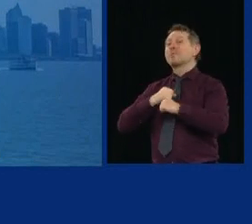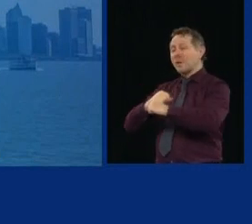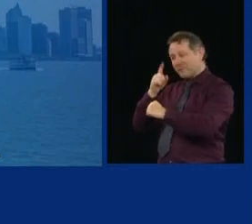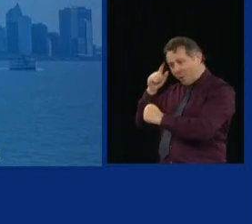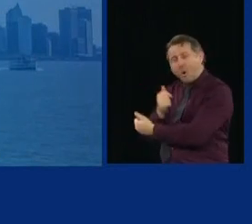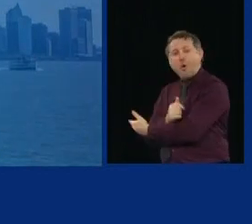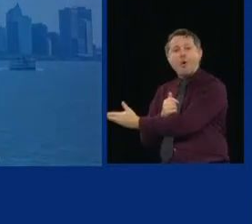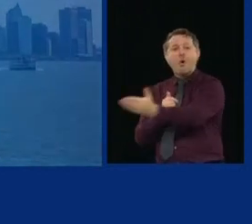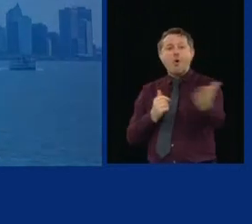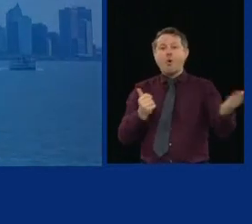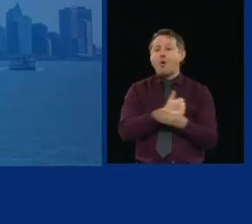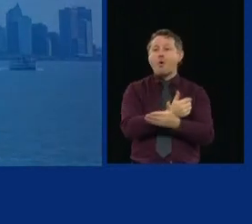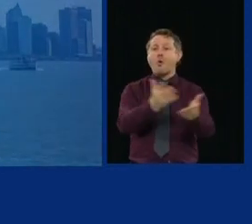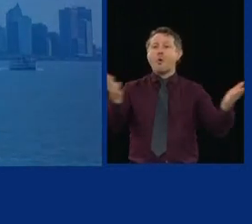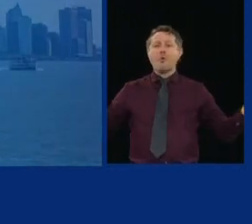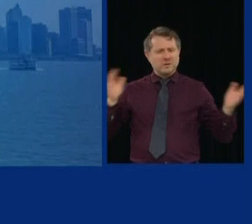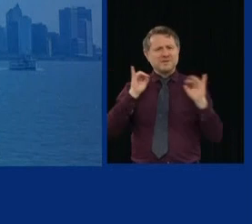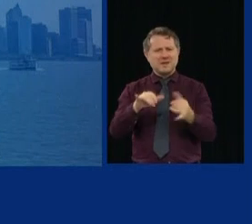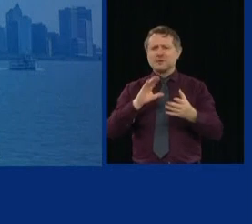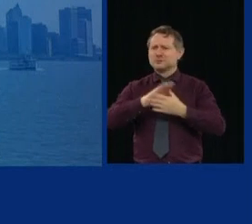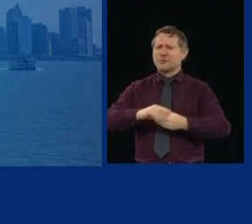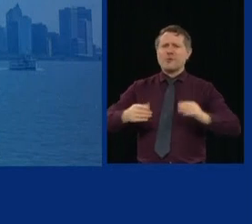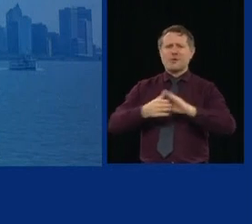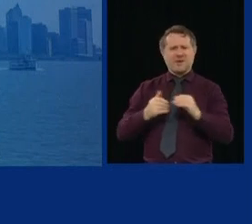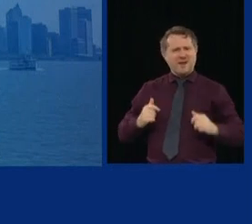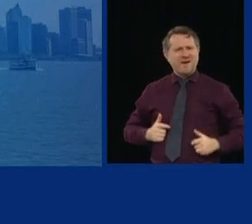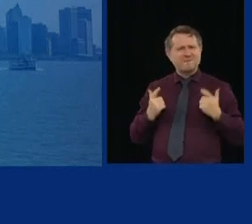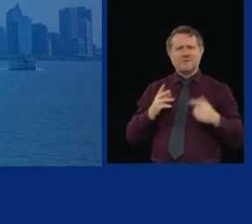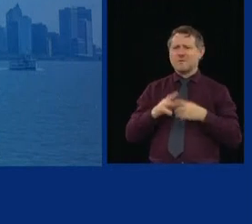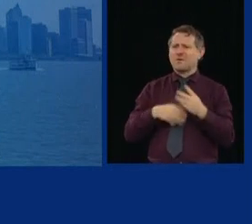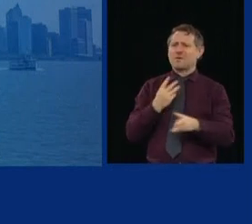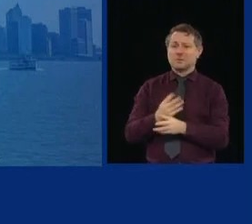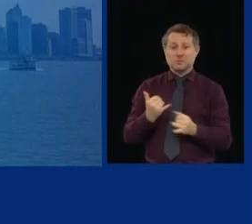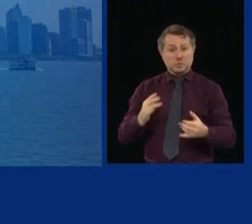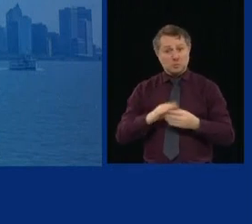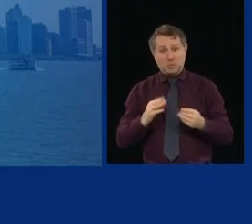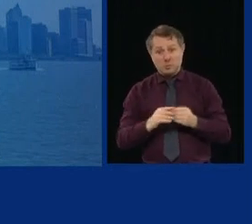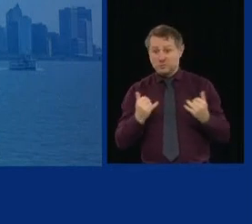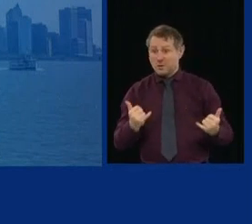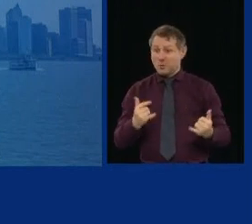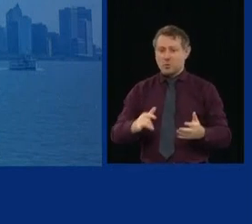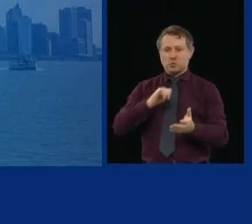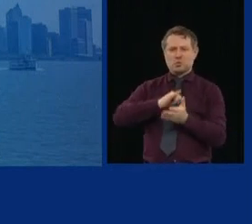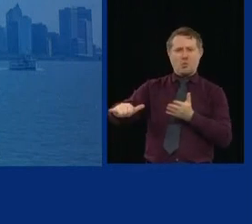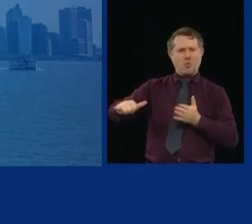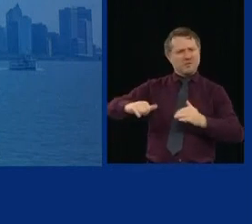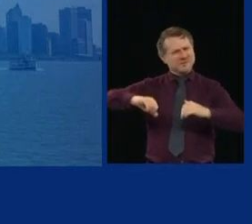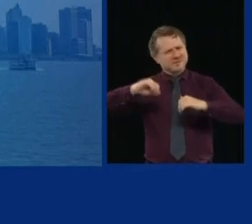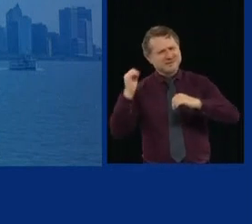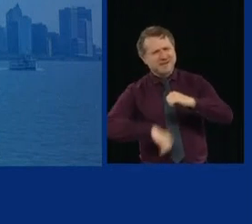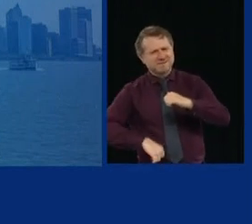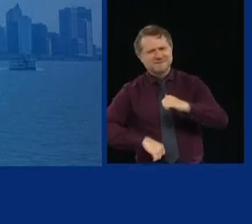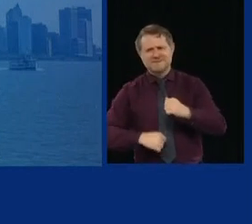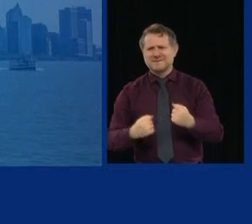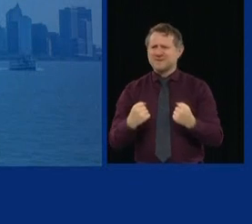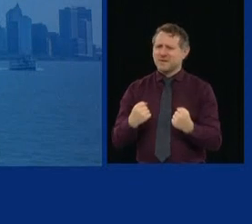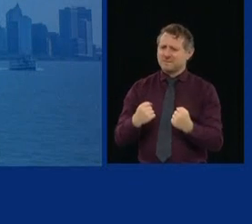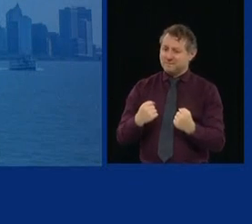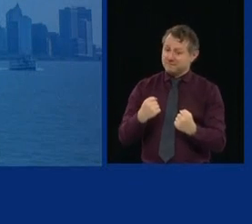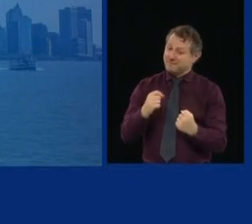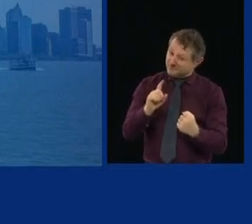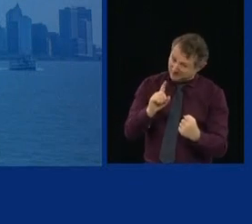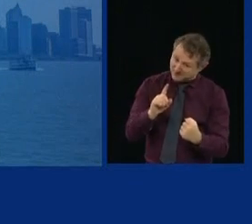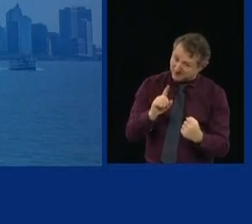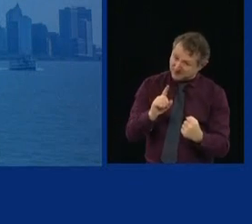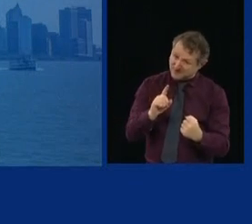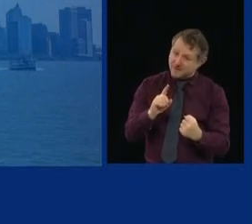the story of life, and that's the story of where we are today, and that's the story of being New York tough, which is tough, but